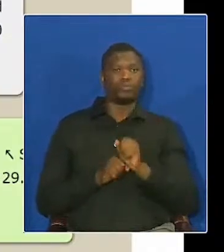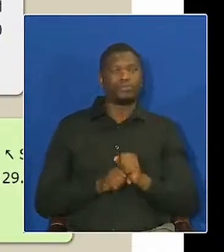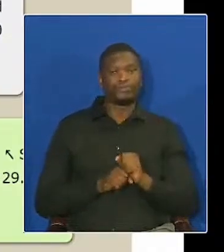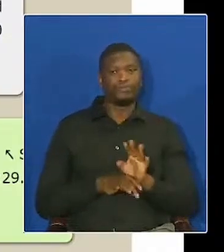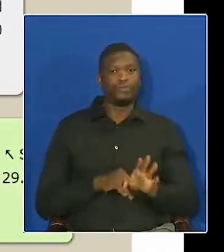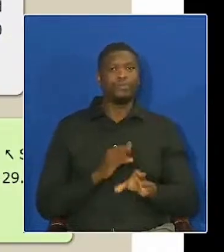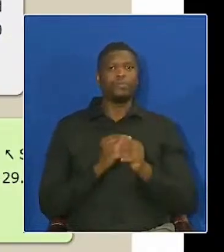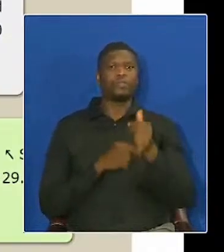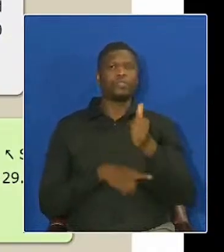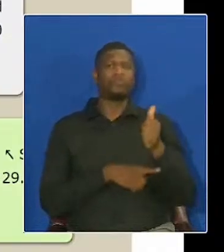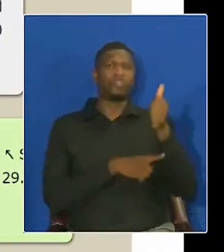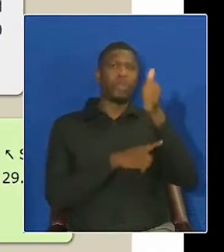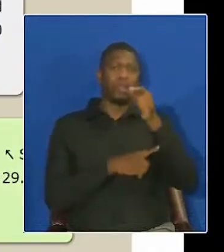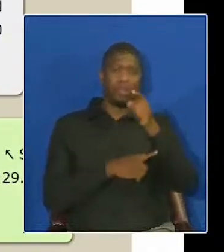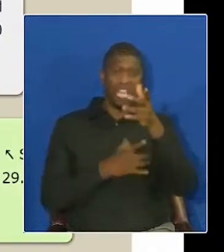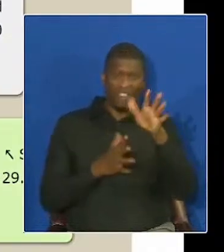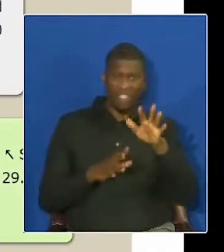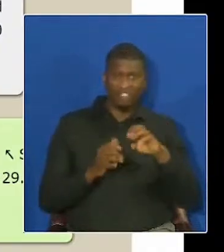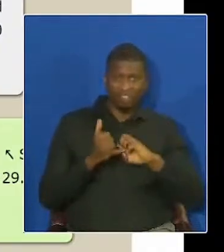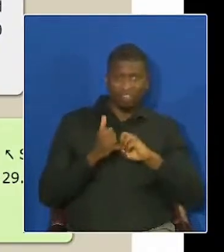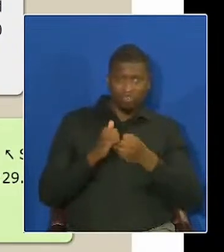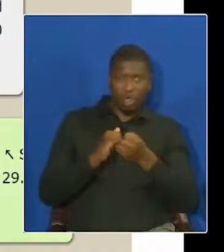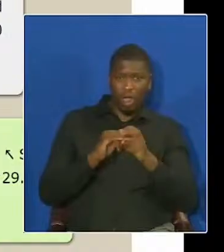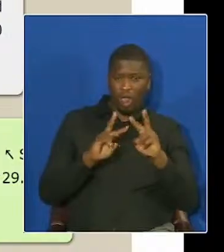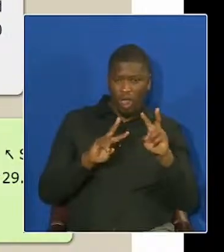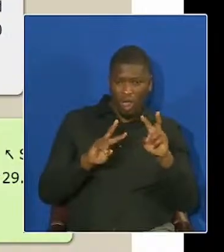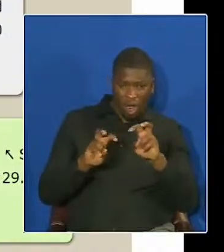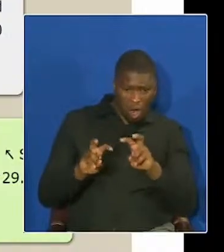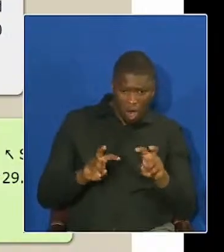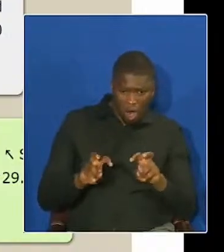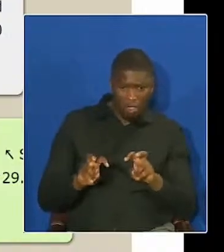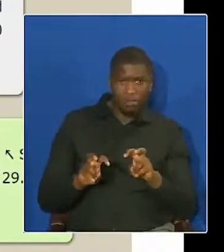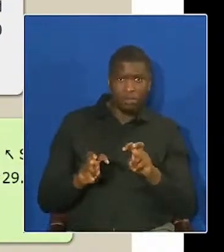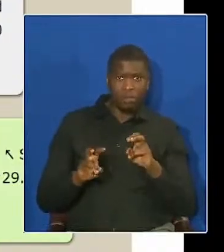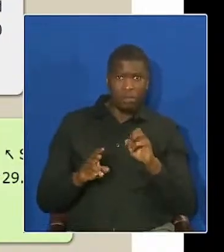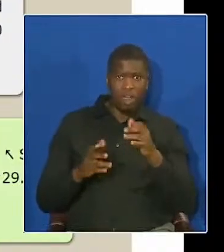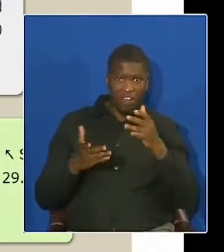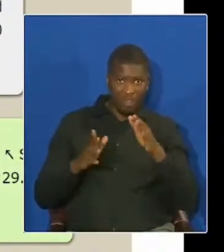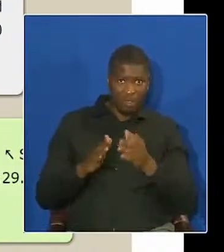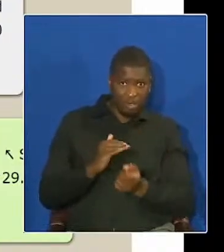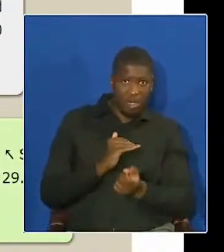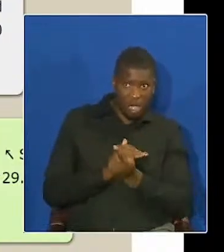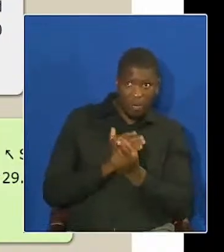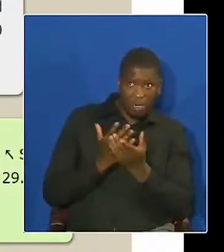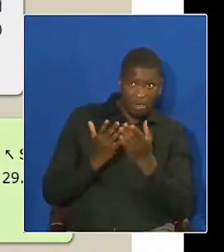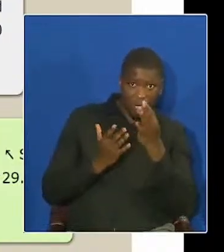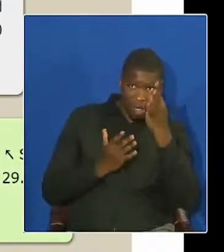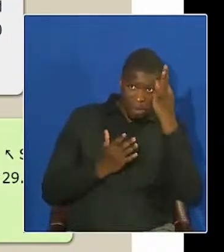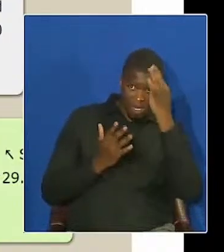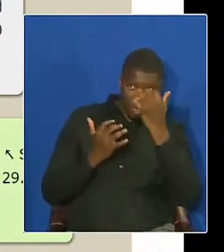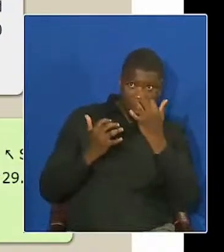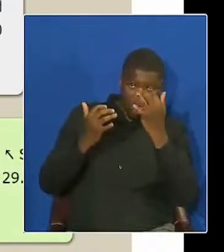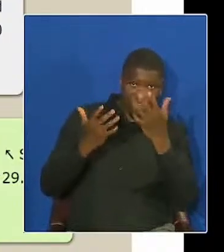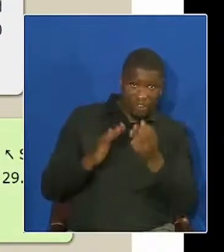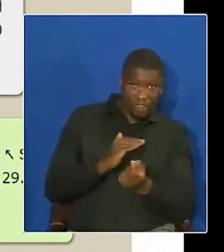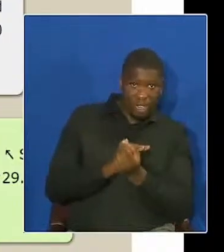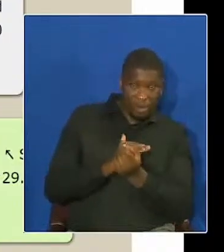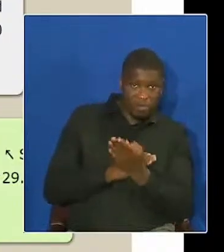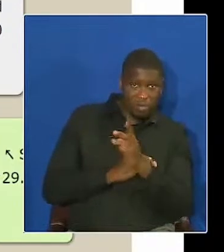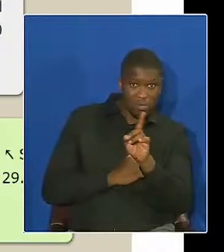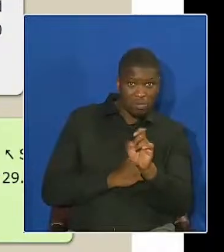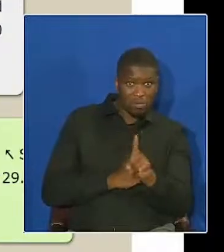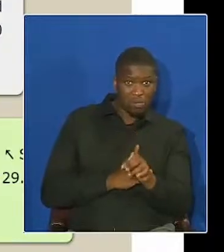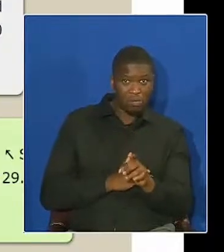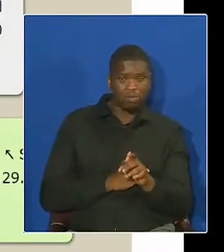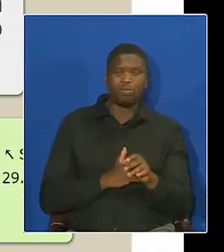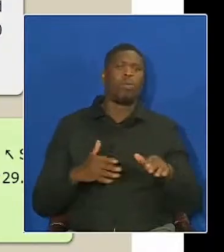you perhaps try to find out whether there was a Lekgotla, a cabinet Lekgotla in that period?